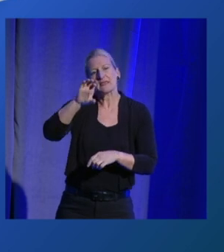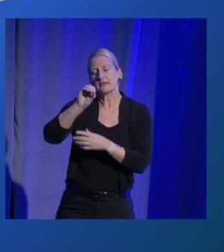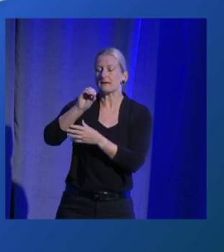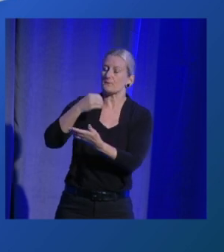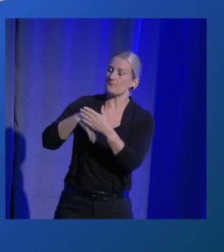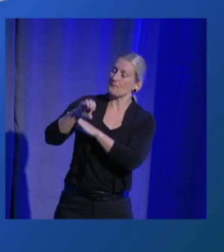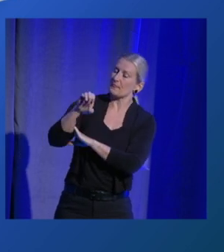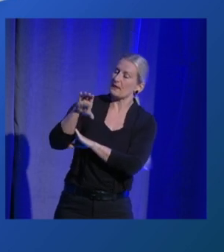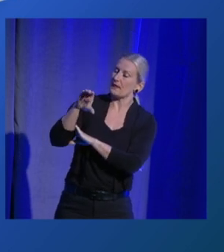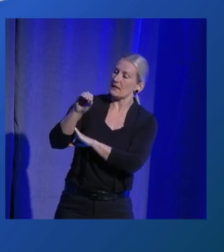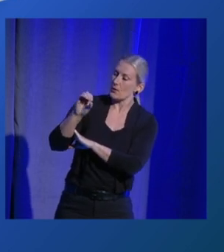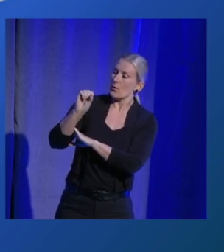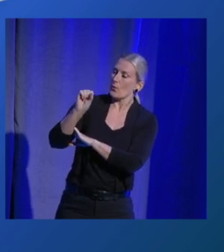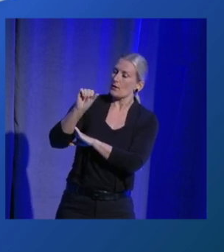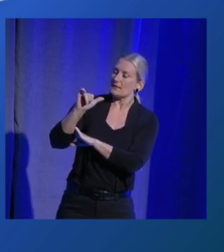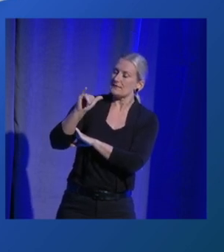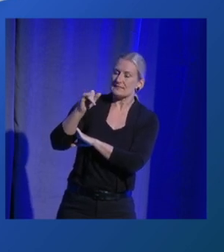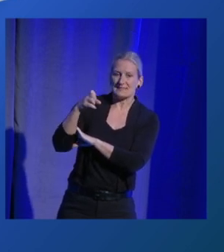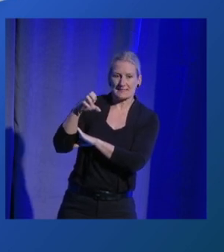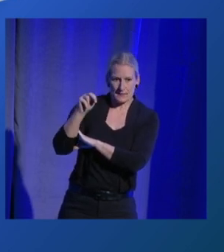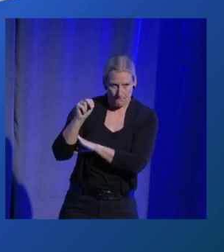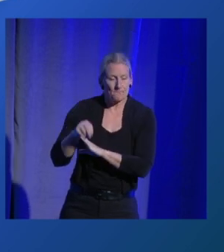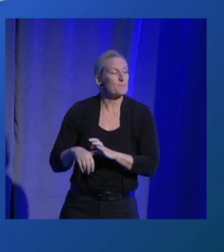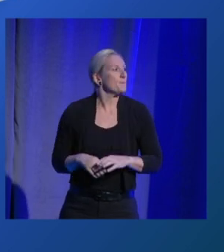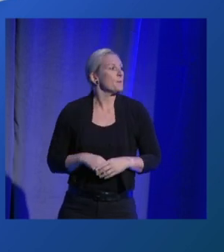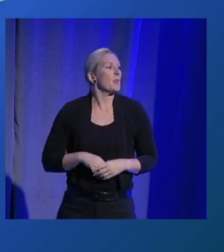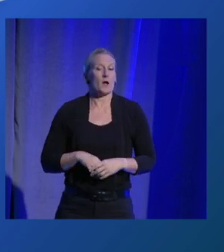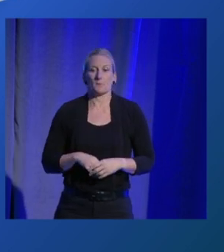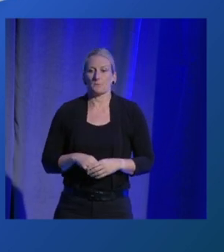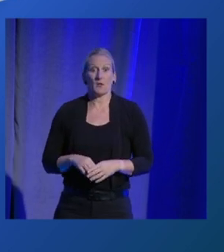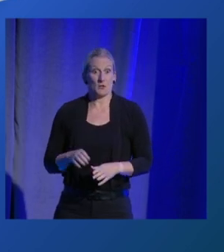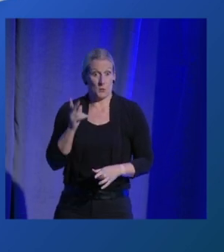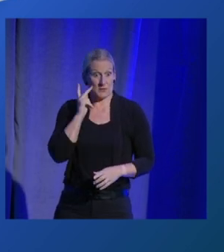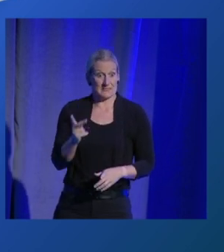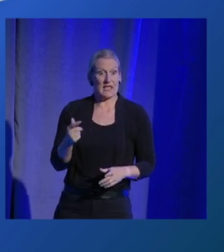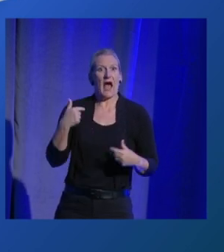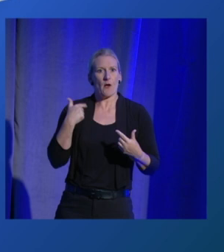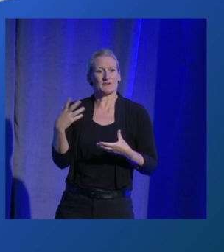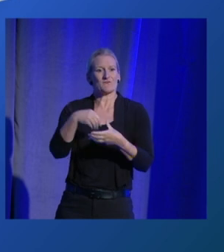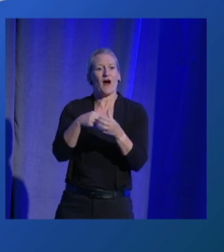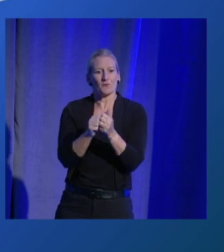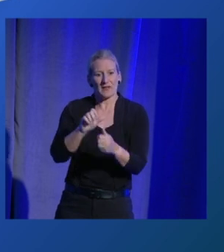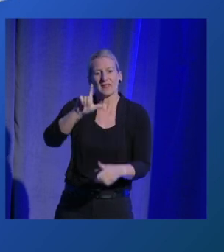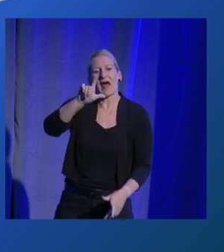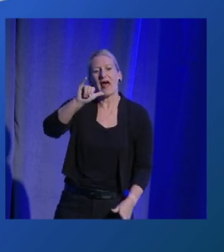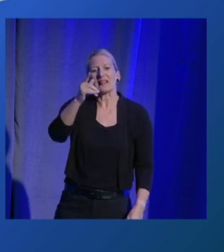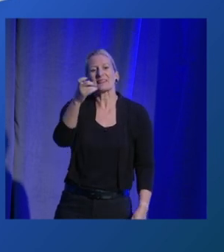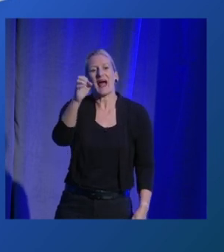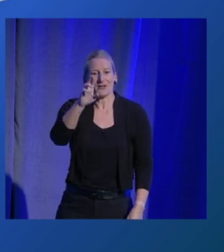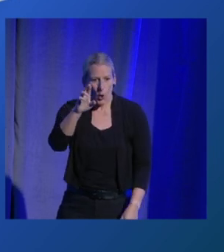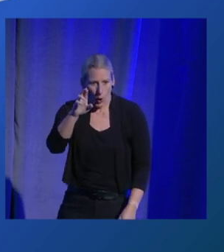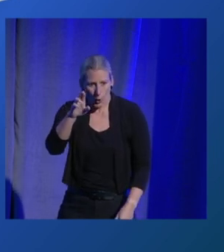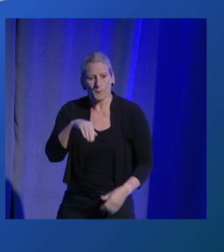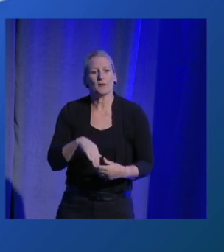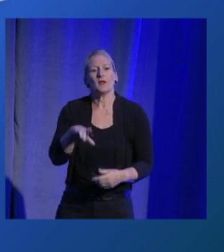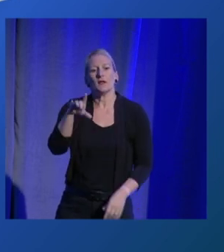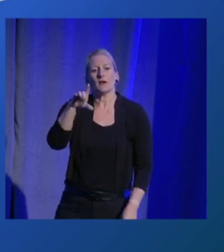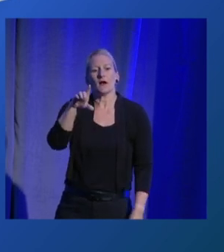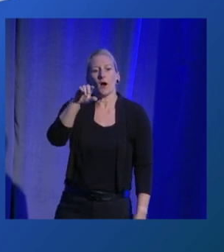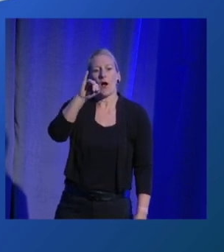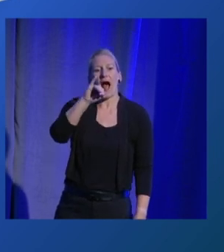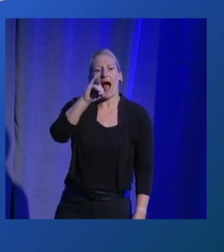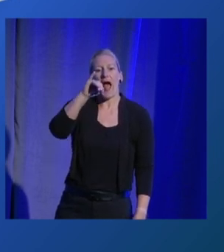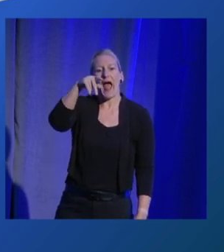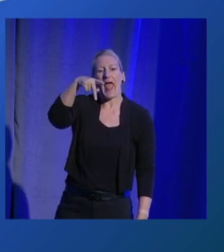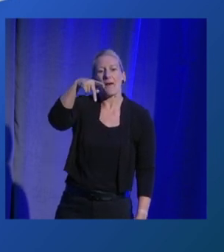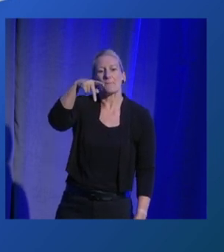digital imagery uh air Airborne liar as you'll see ipsar radar drone technology